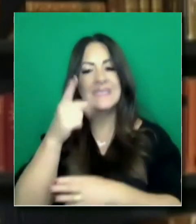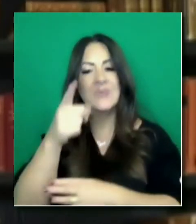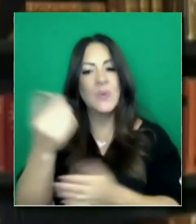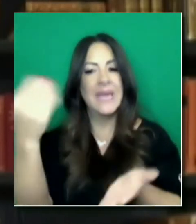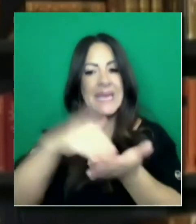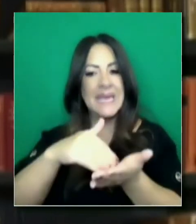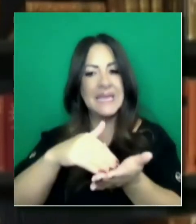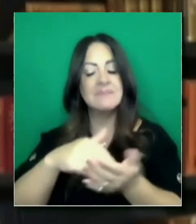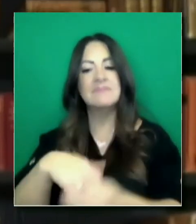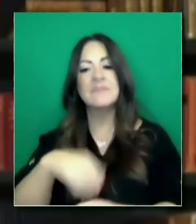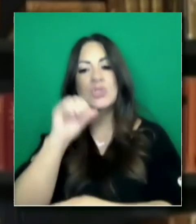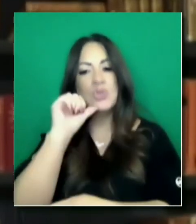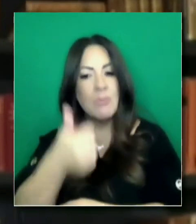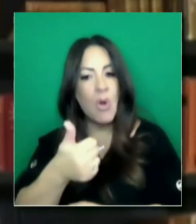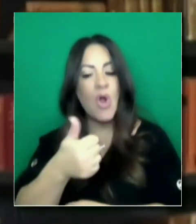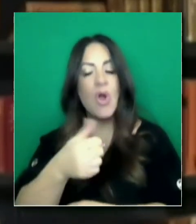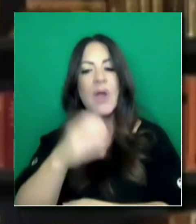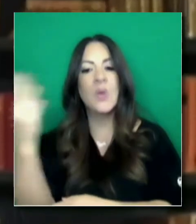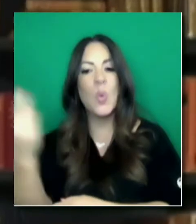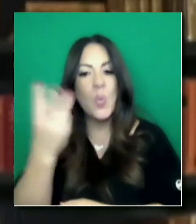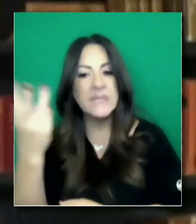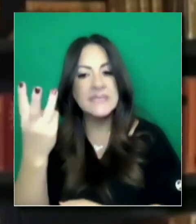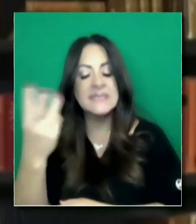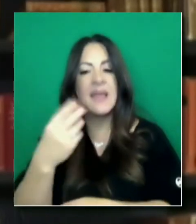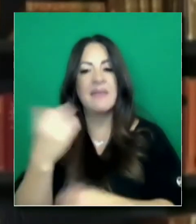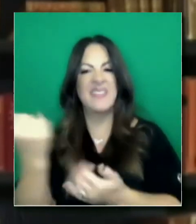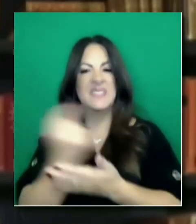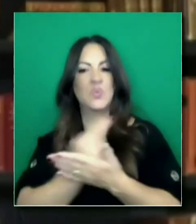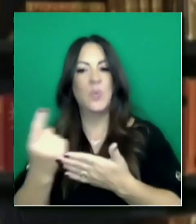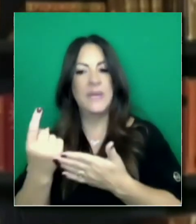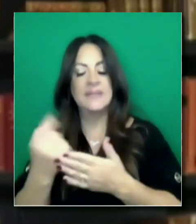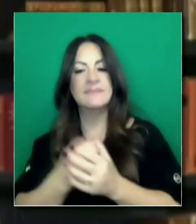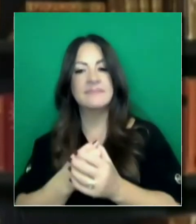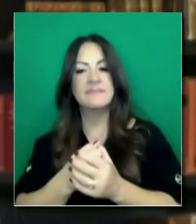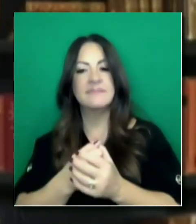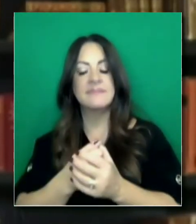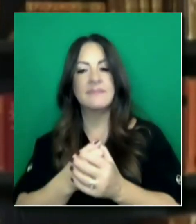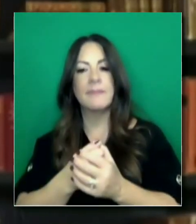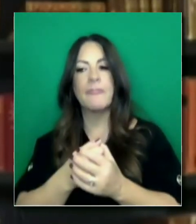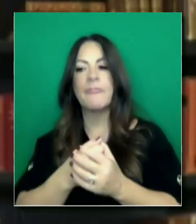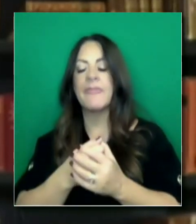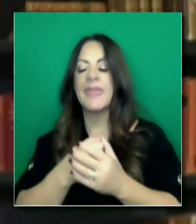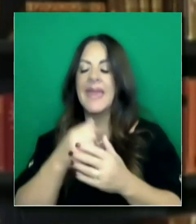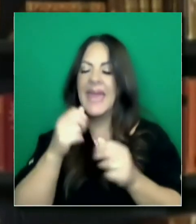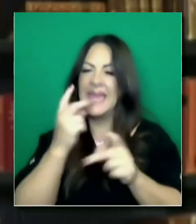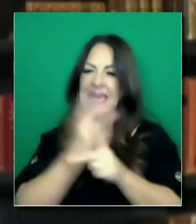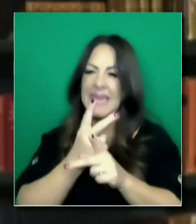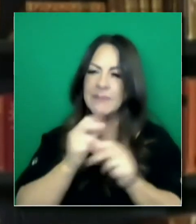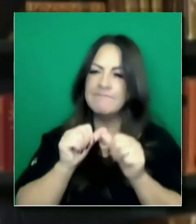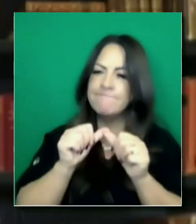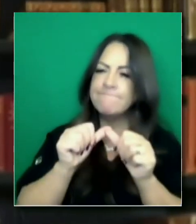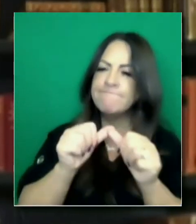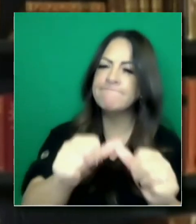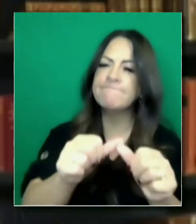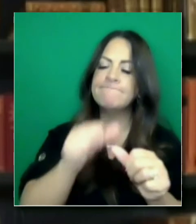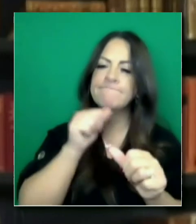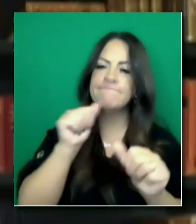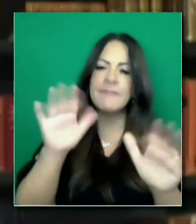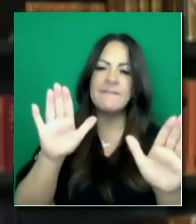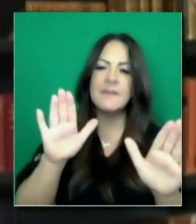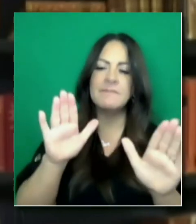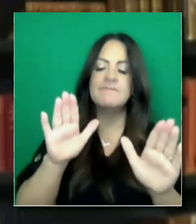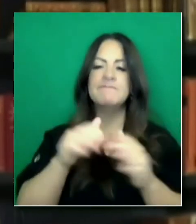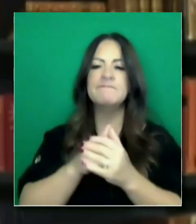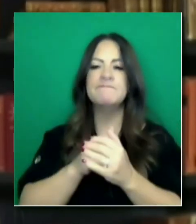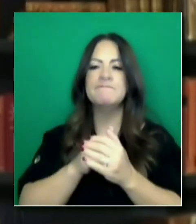updates tomorrow, Wednesday, the rest of the week, and obviously work our way through the next